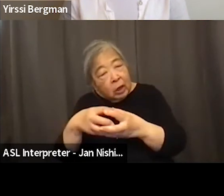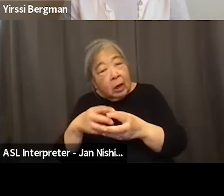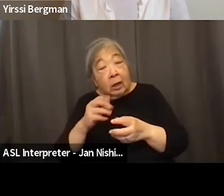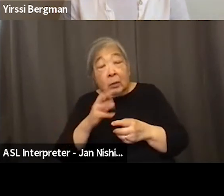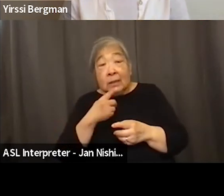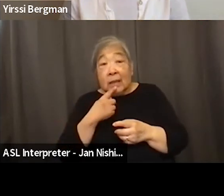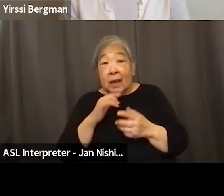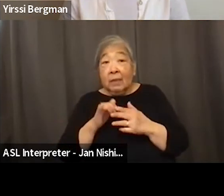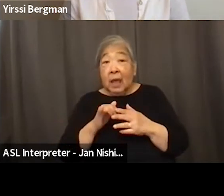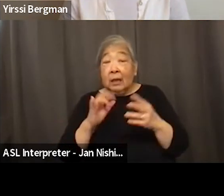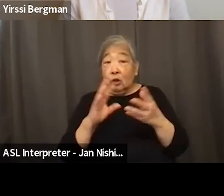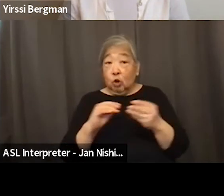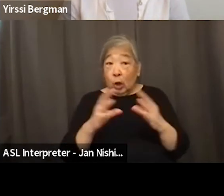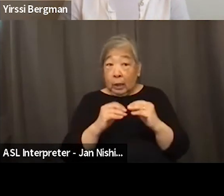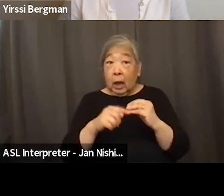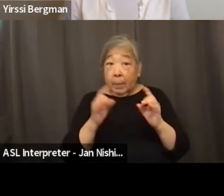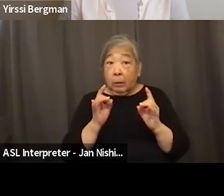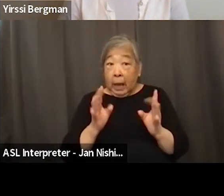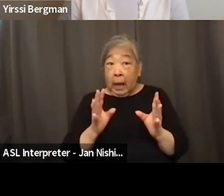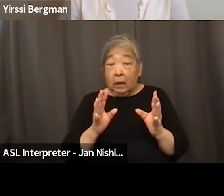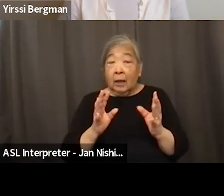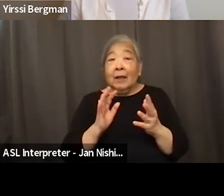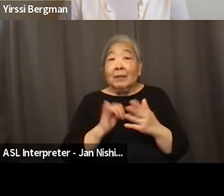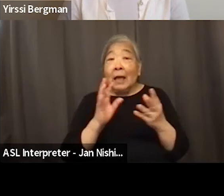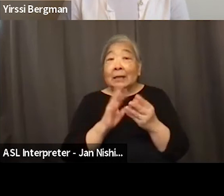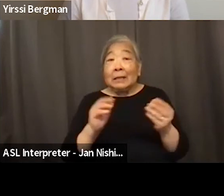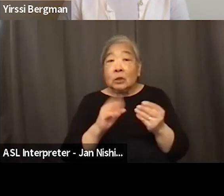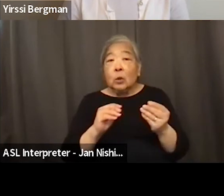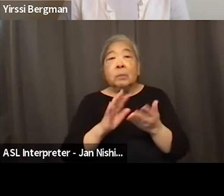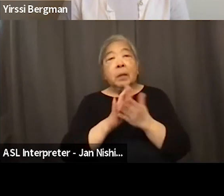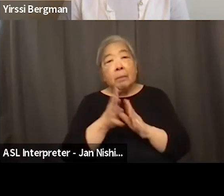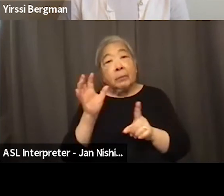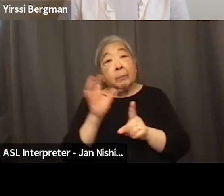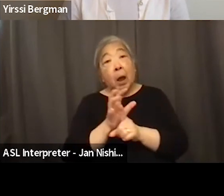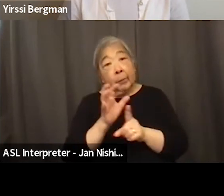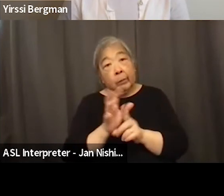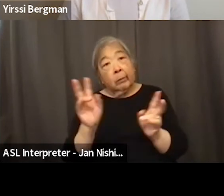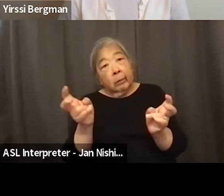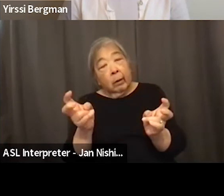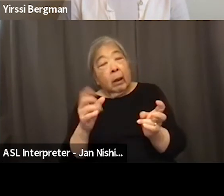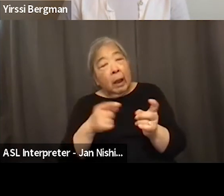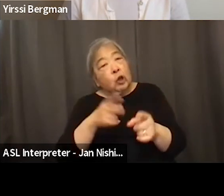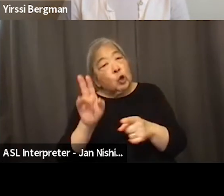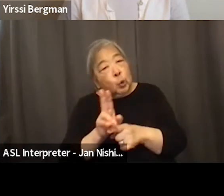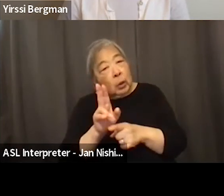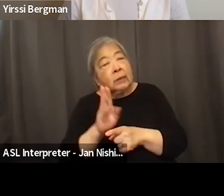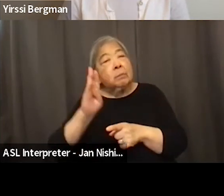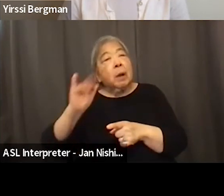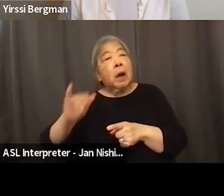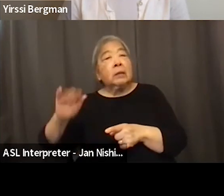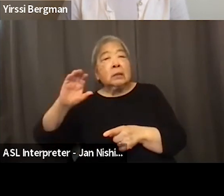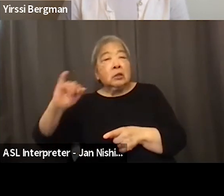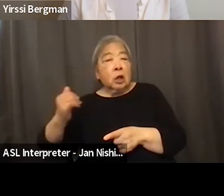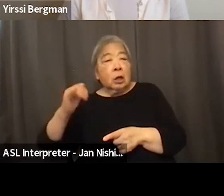hate discourse is one that is popularized and is utilized by the criminal justice system.